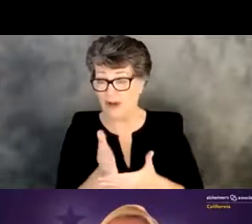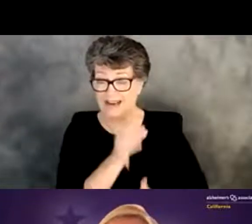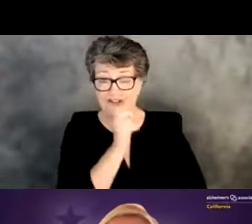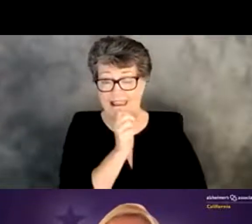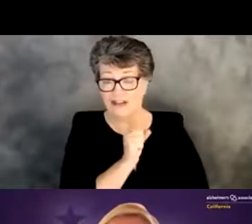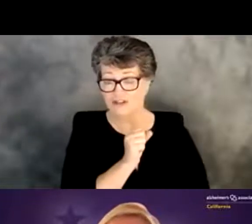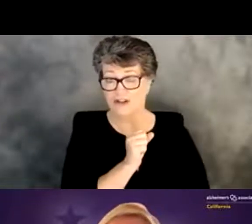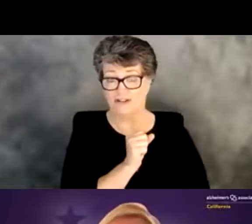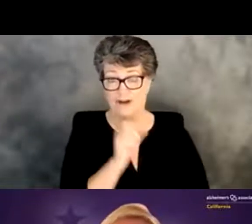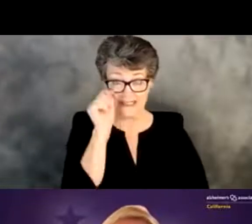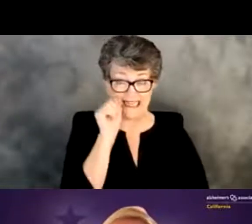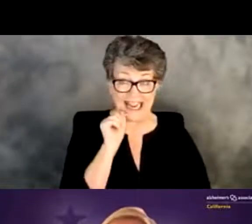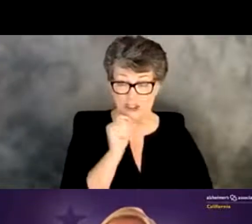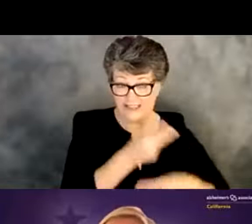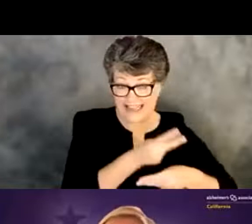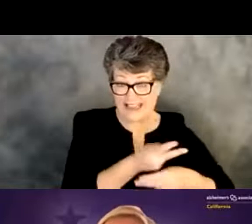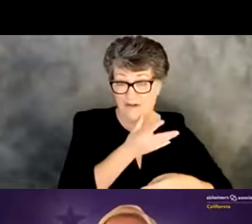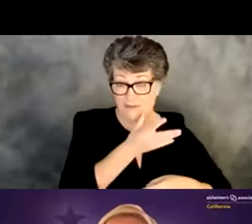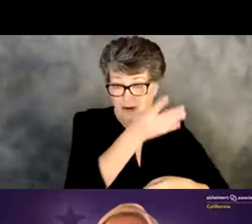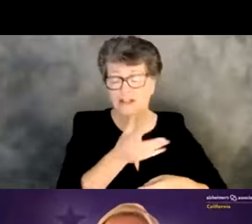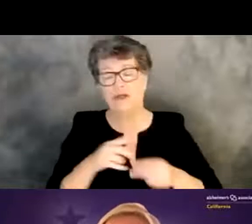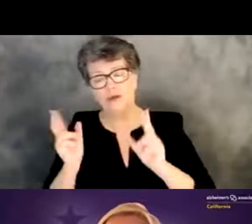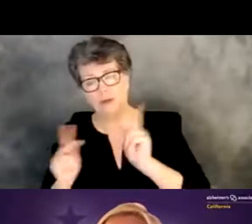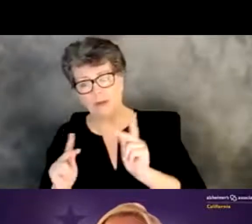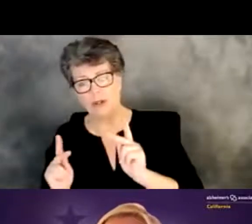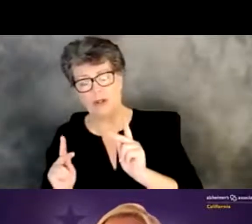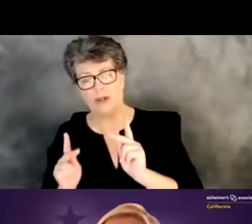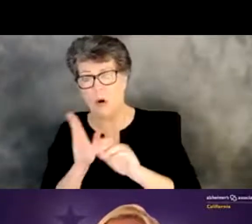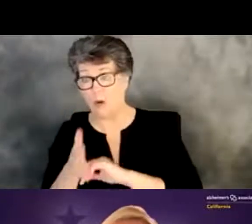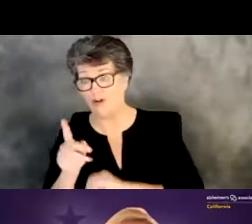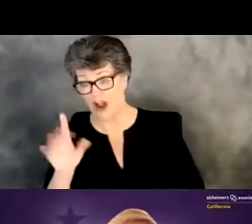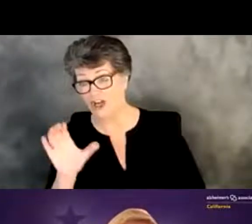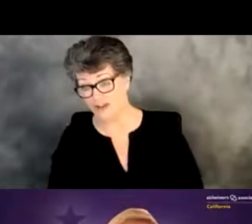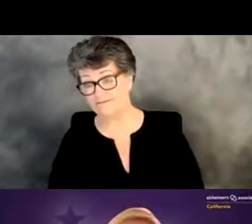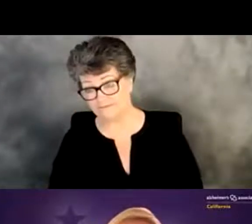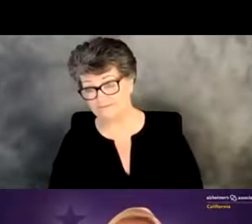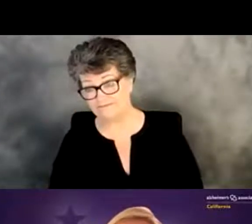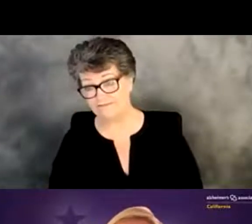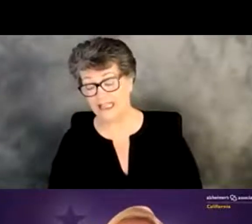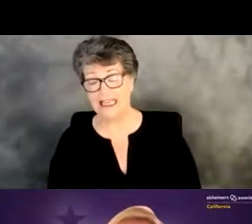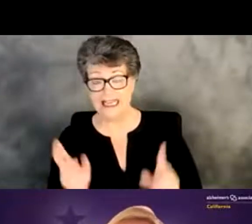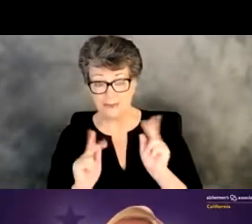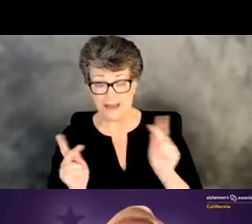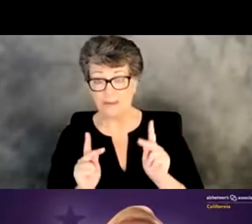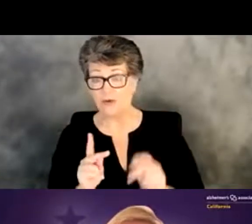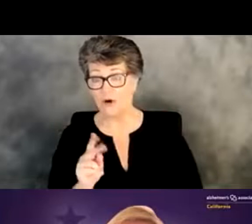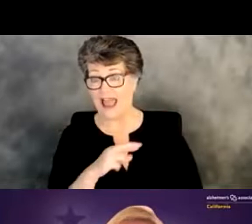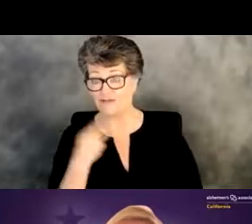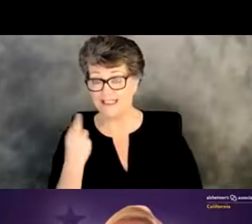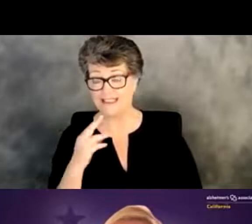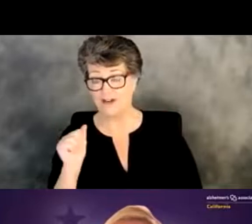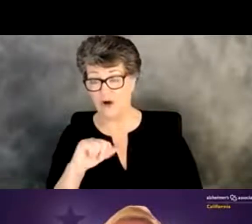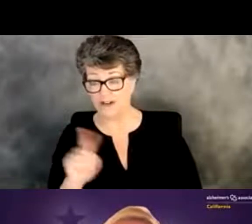from teenagers to people over 100. People who are at risk of Alzheimer's